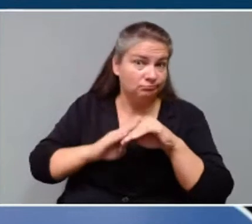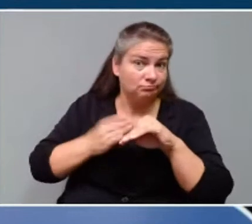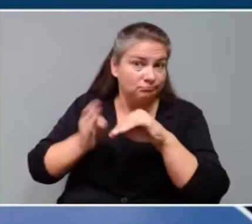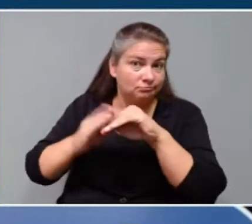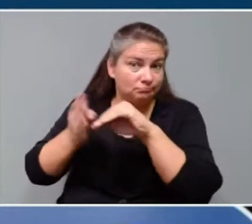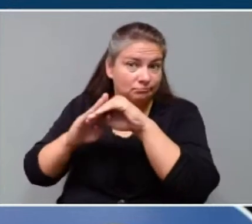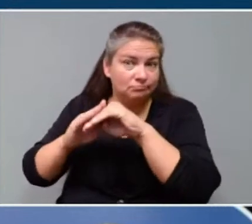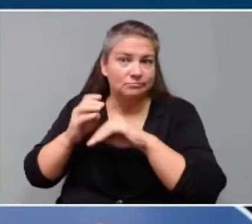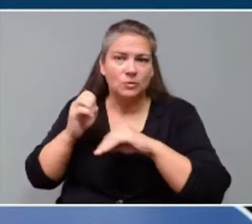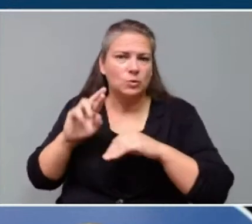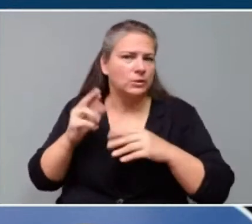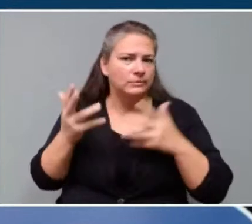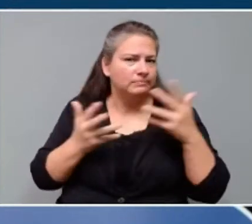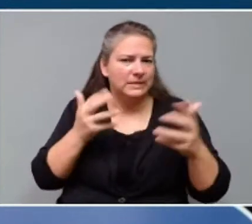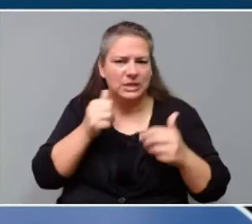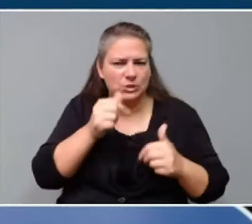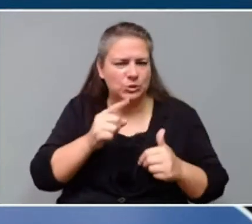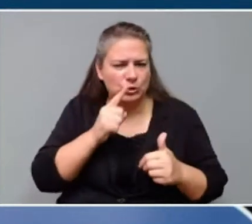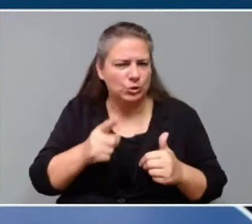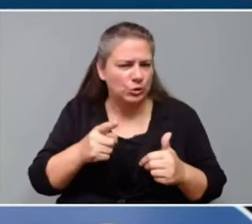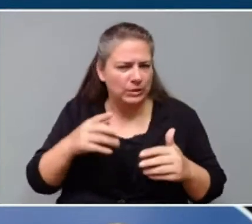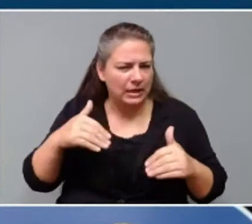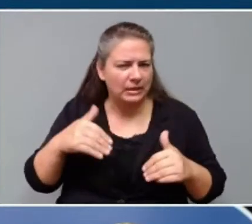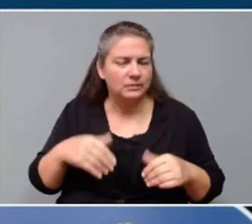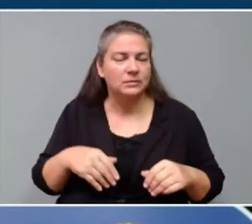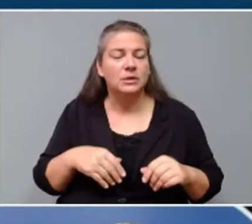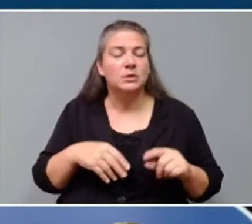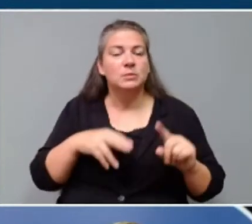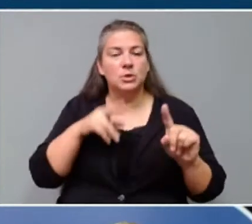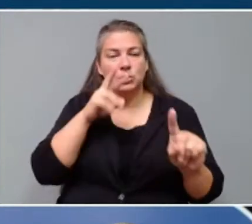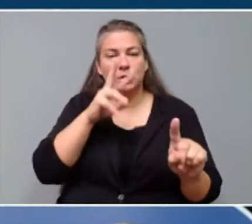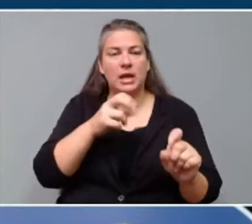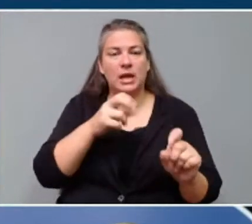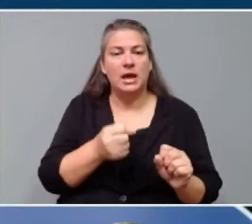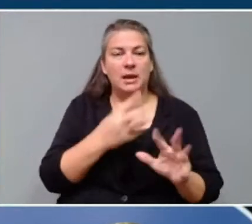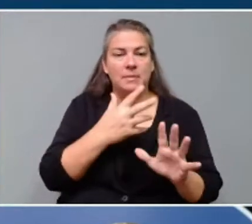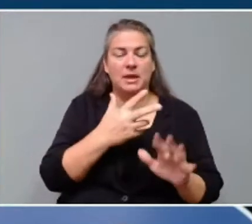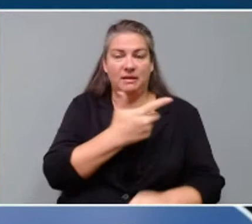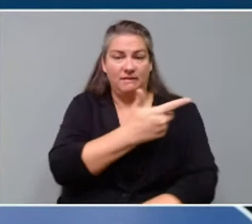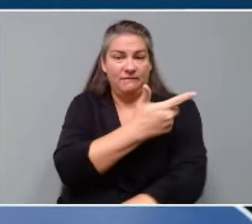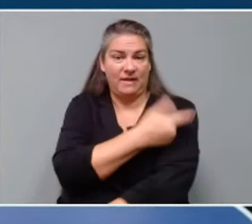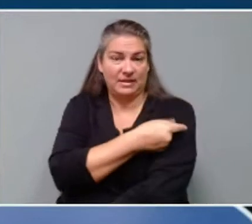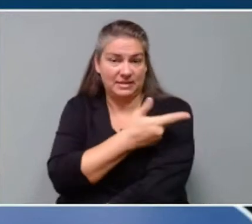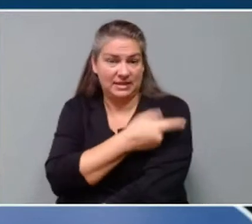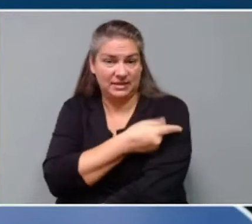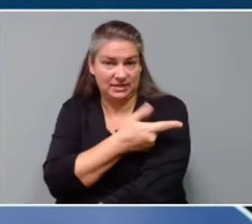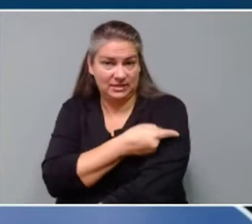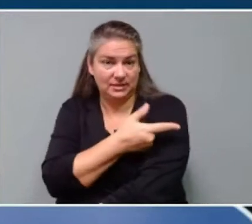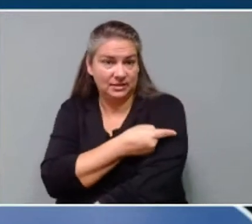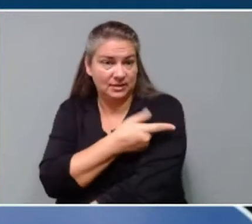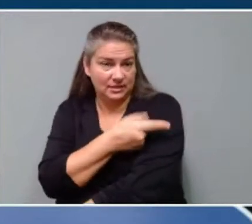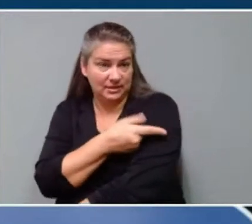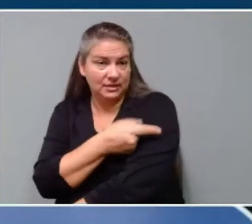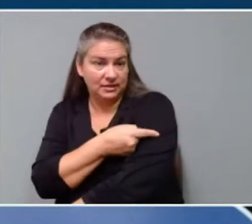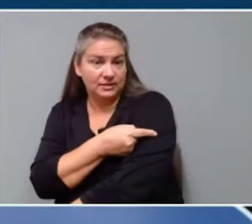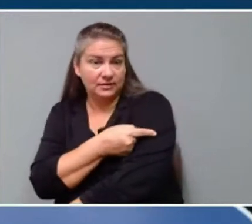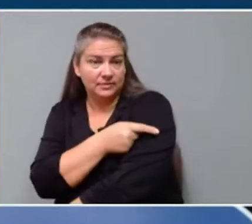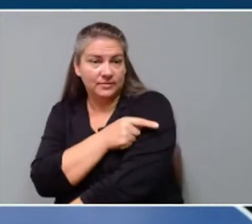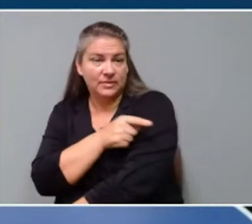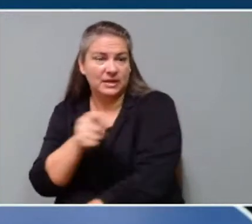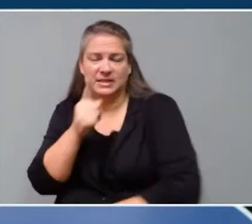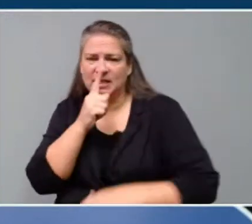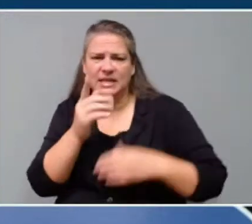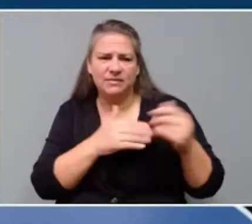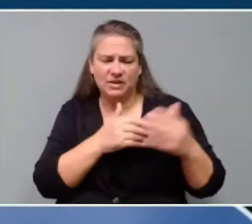and vaccinations. This chart shows you how effective vaccines are, even against the Delta variant. Starting